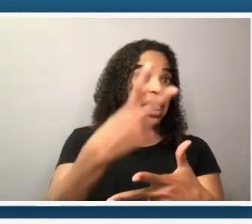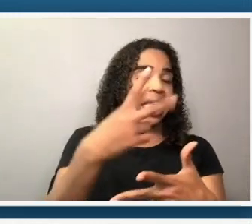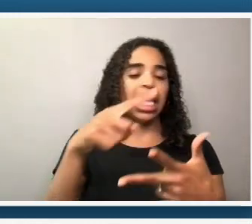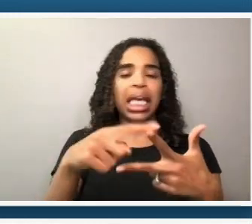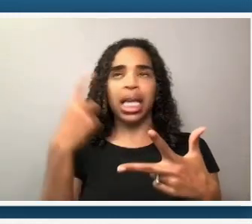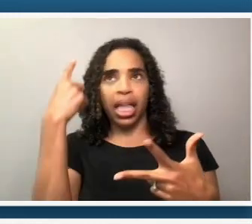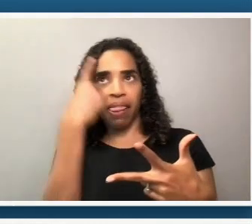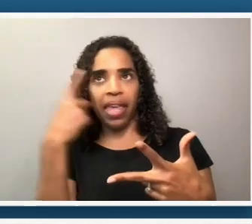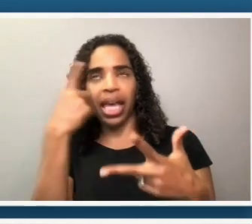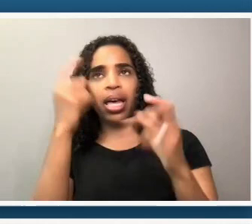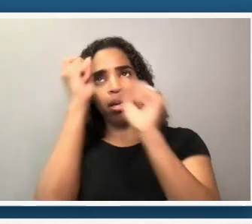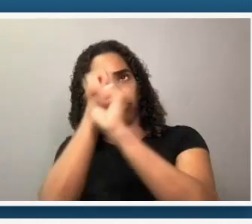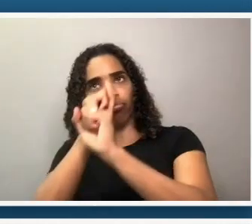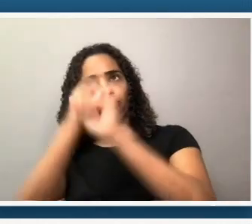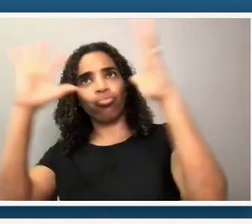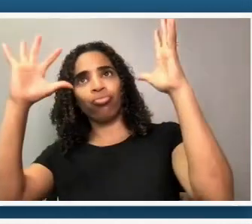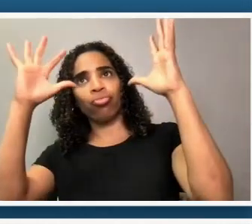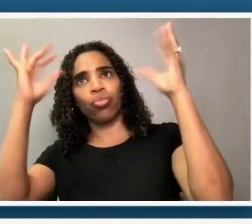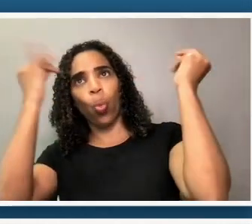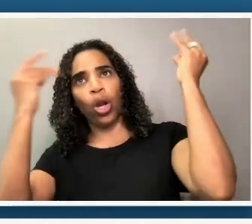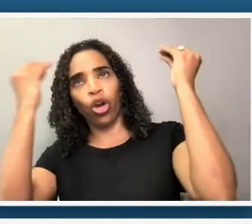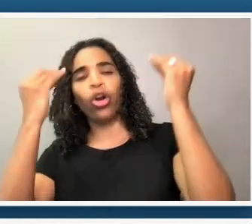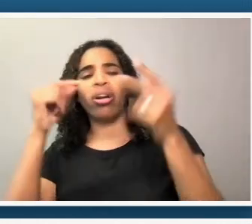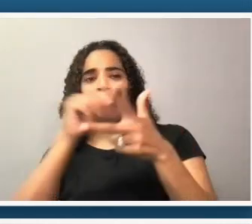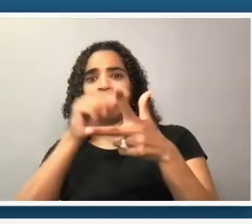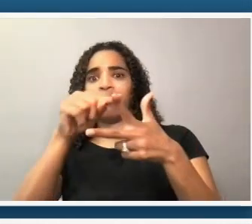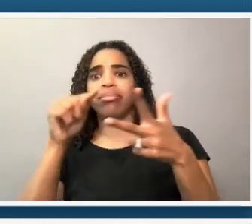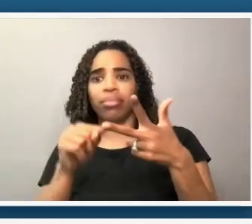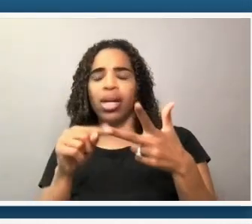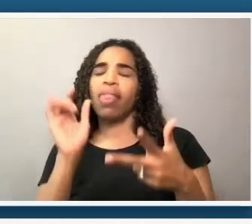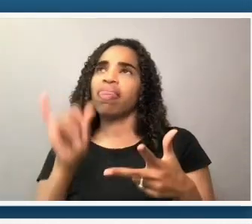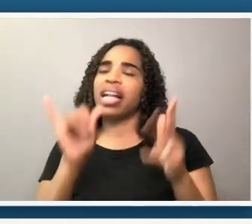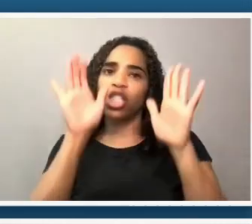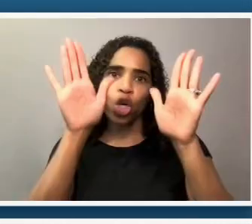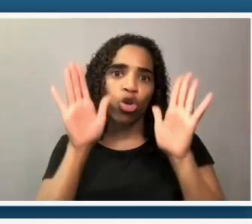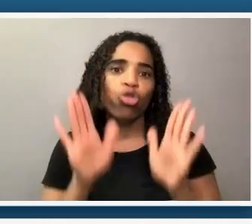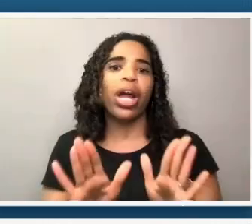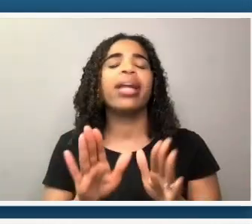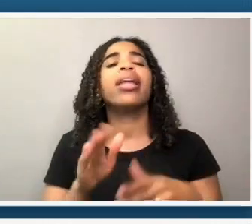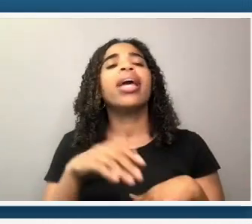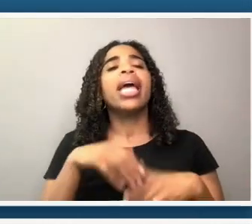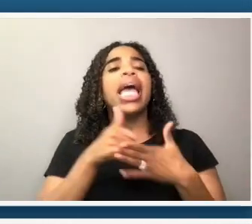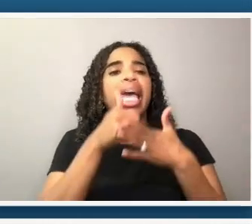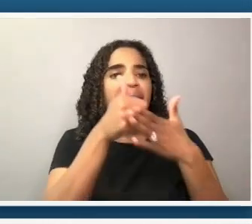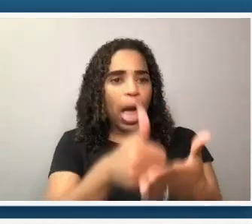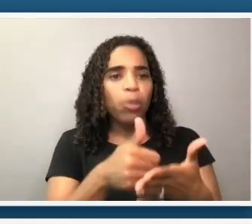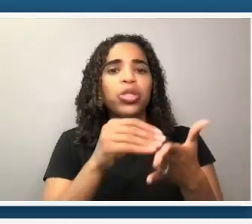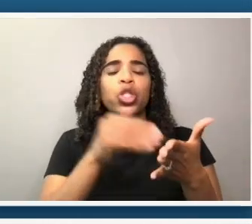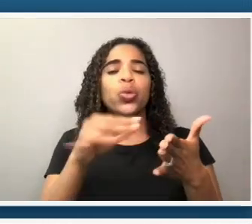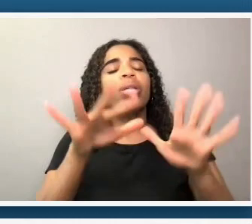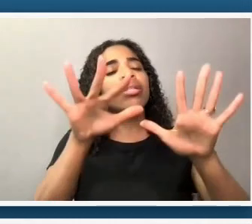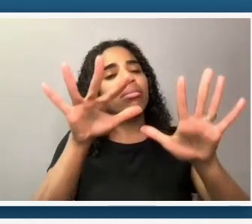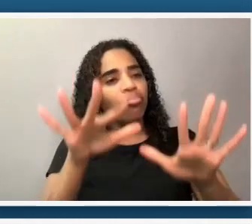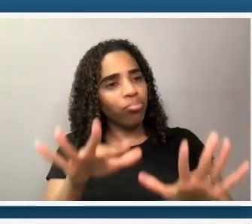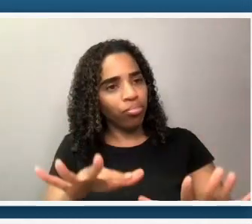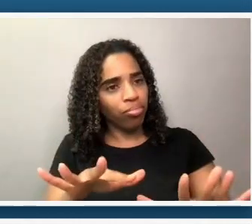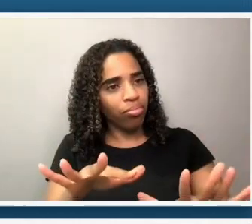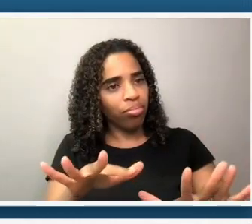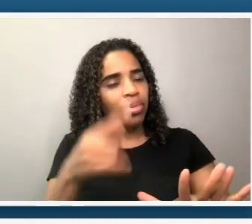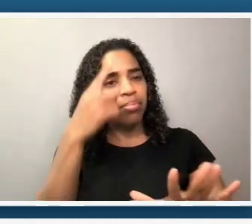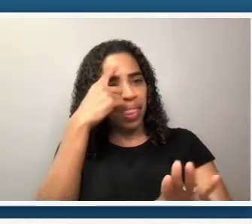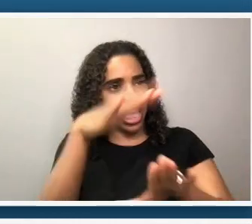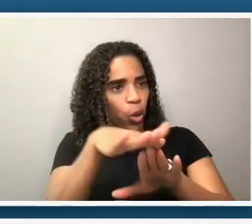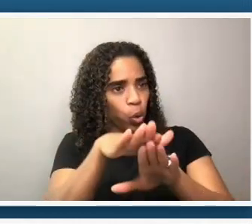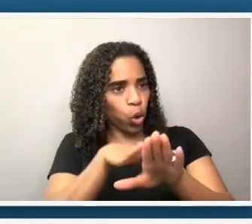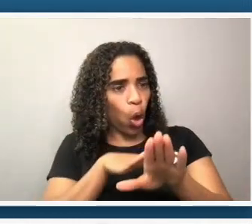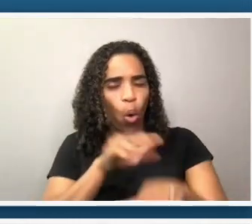grounding routine for a lot of reasons. It helps your group slow down, really look at the object